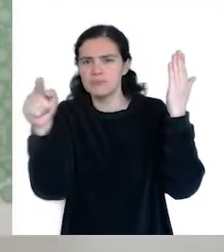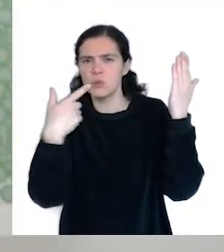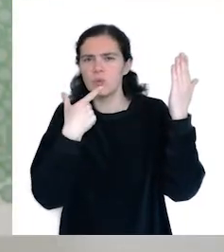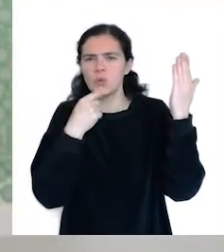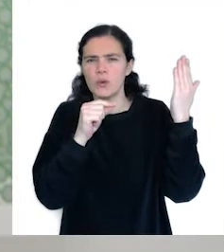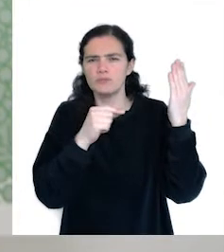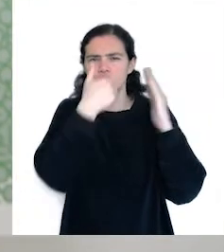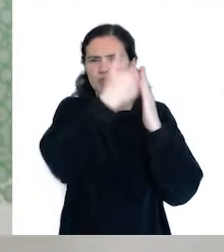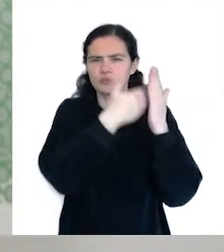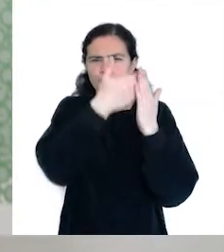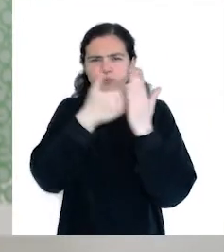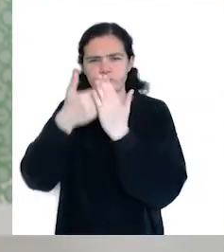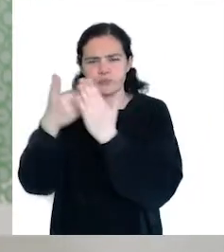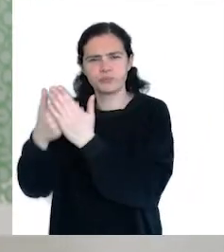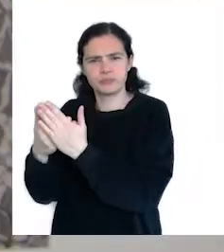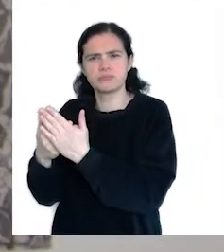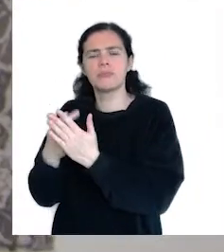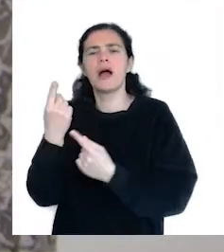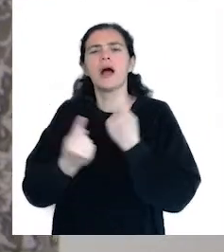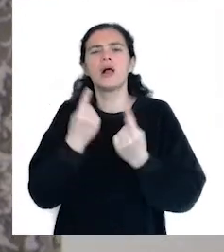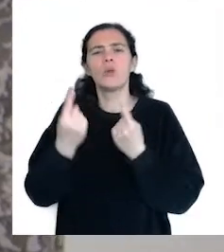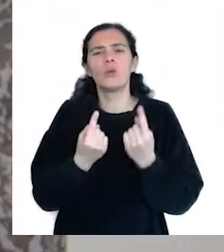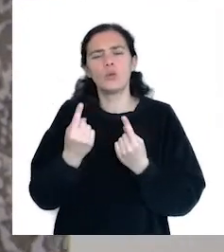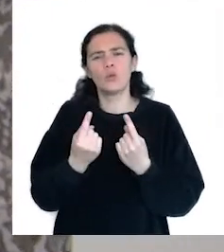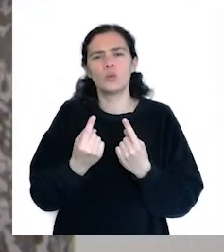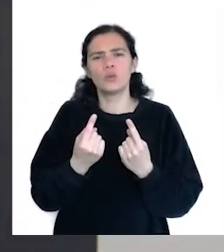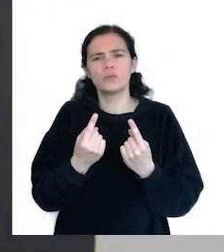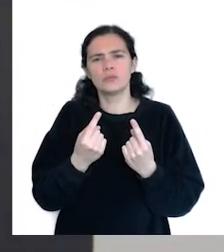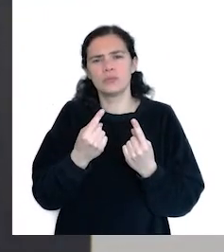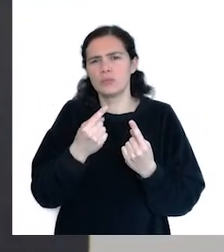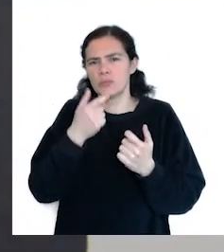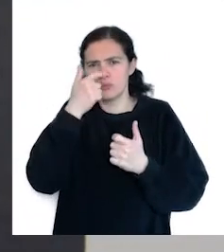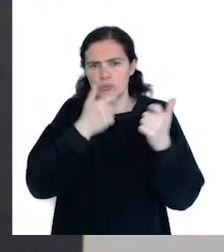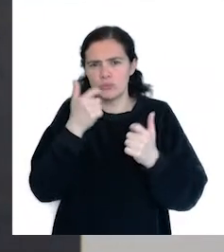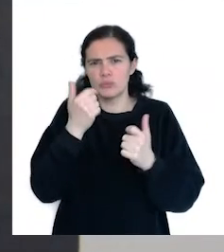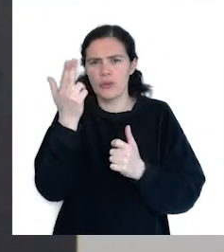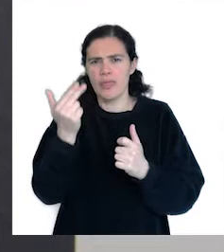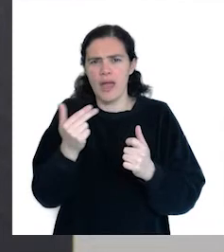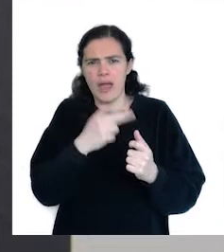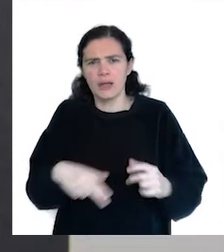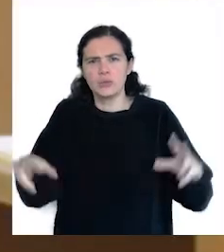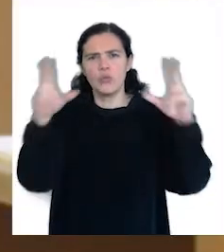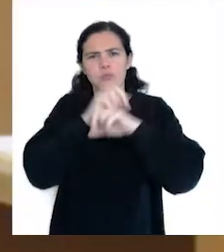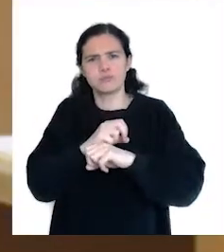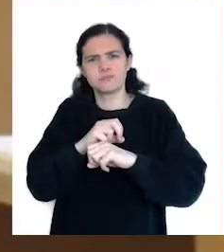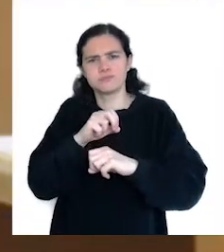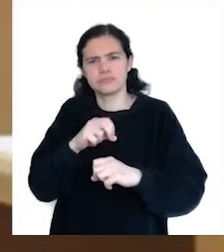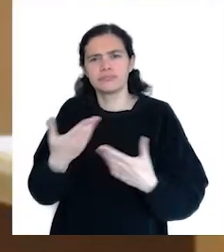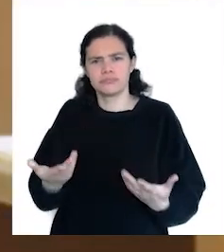this wall, you will see names, documentation of some of the most